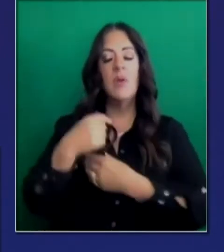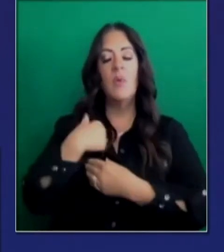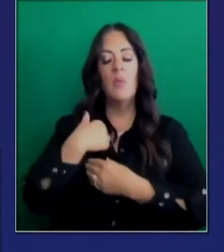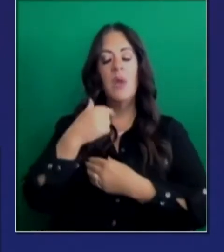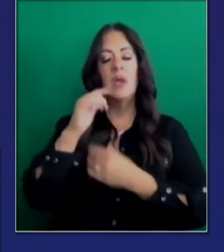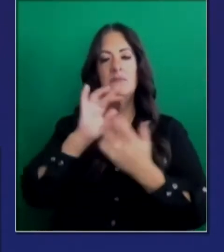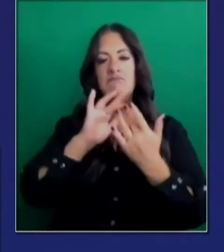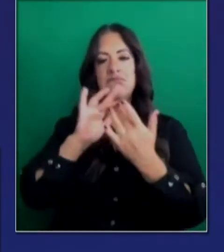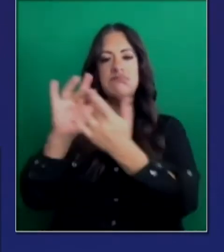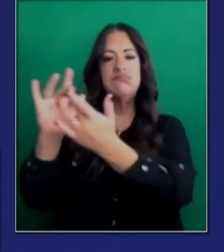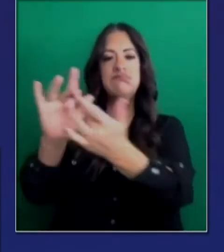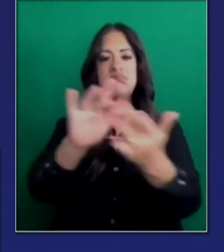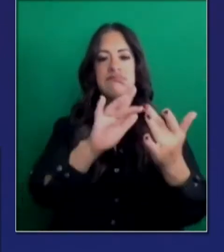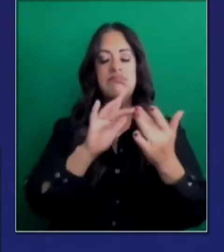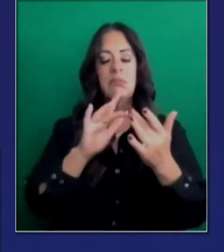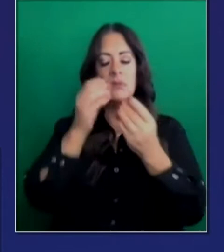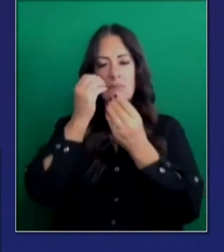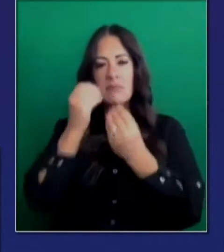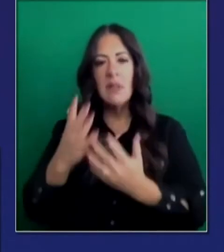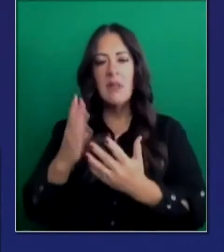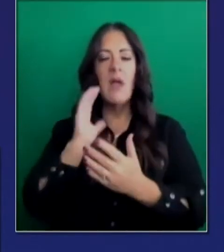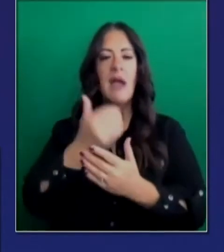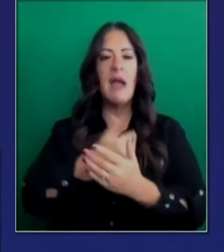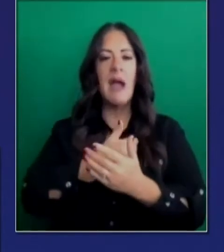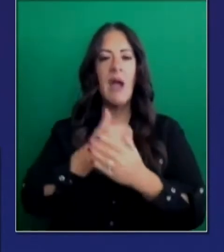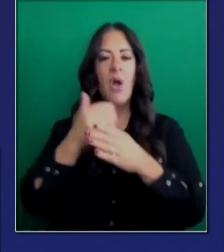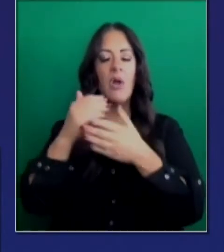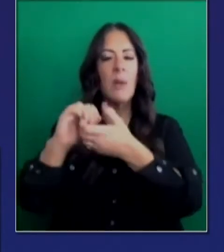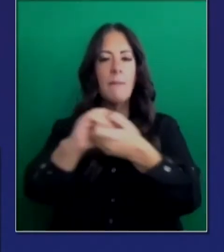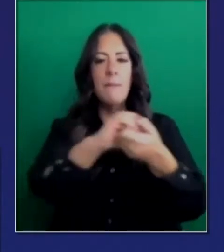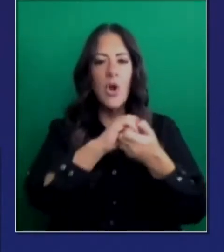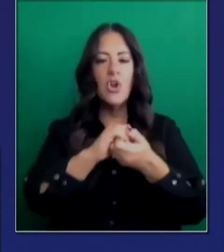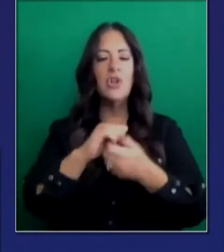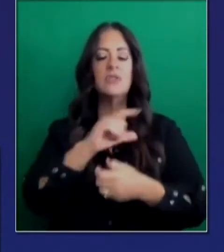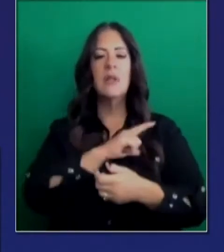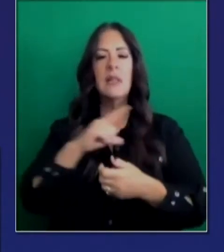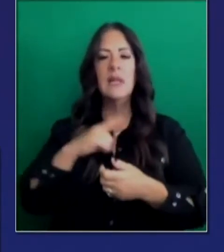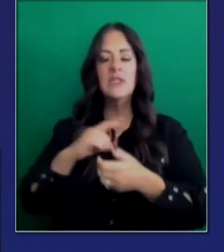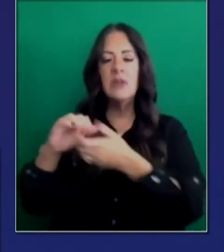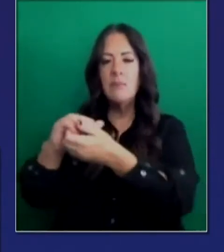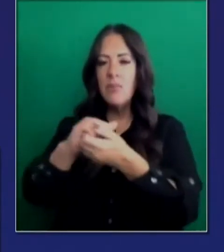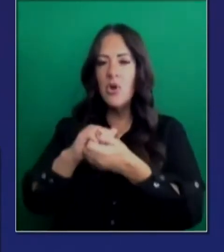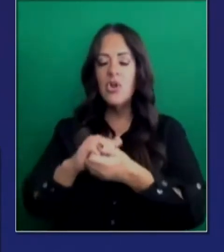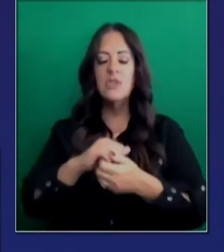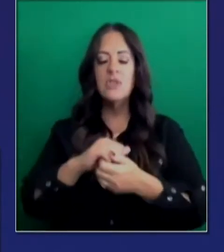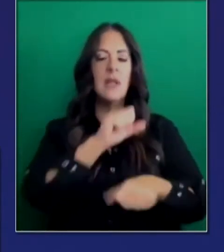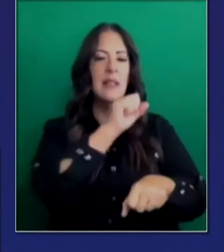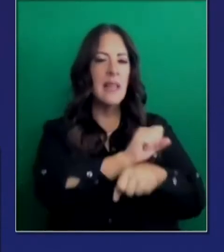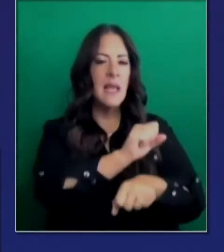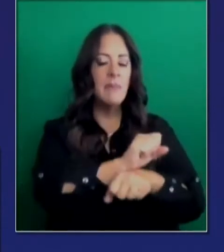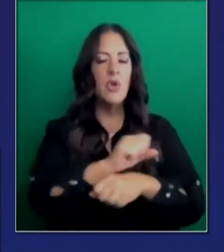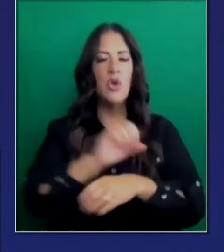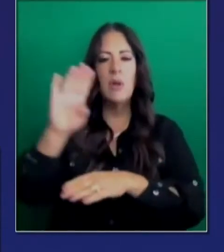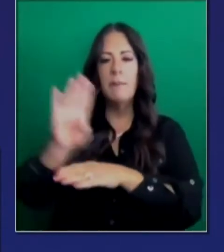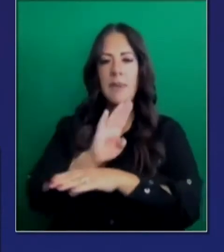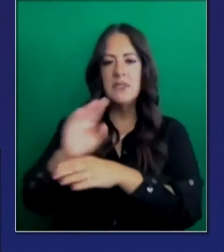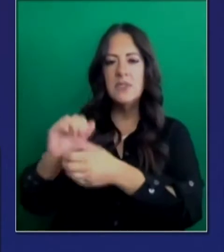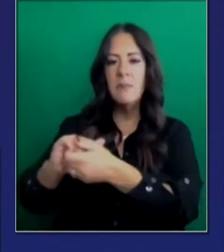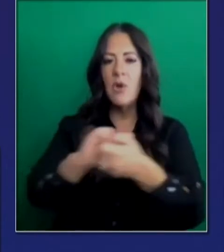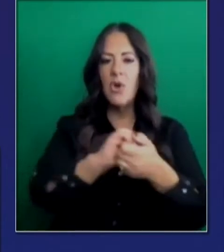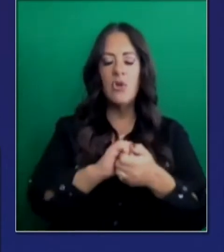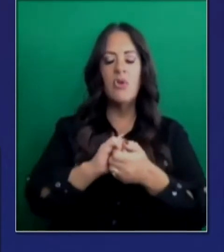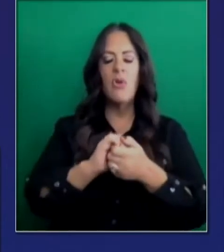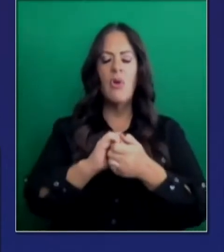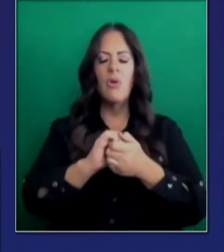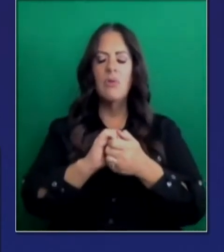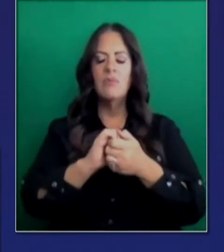spectrum. Our healthcare partners, our legislative partners, as well as labor and business partners up and down the state, this notion of an